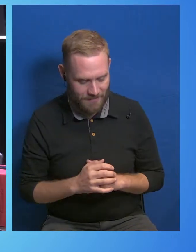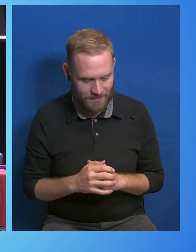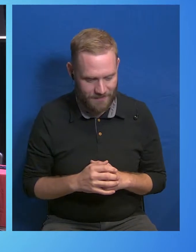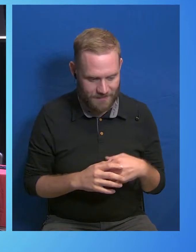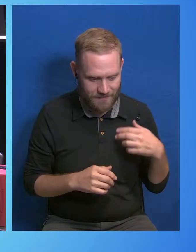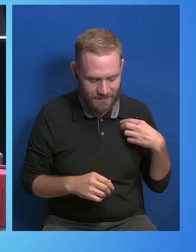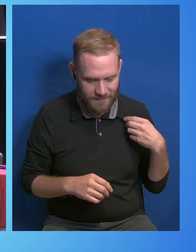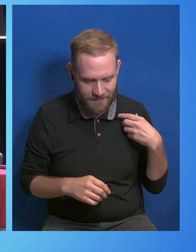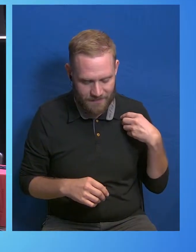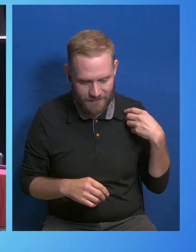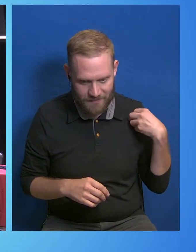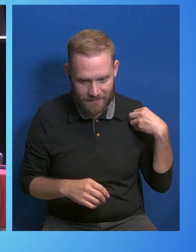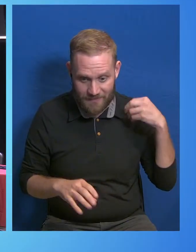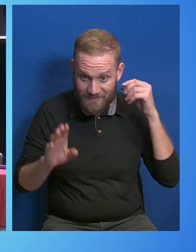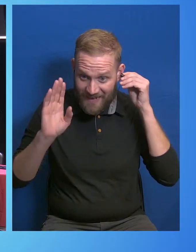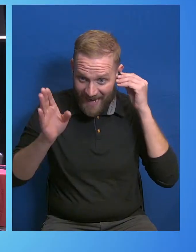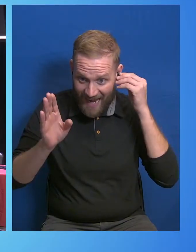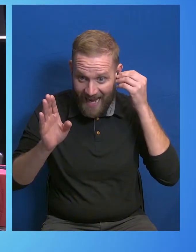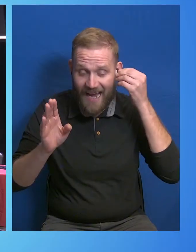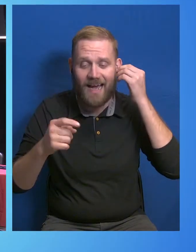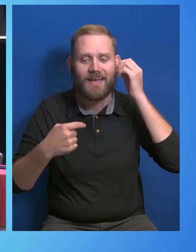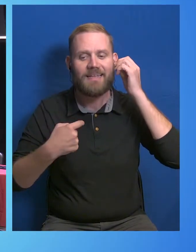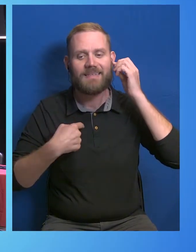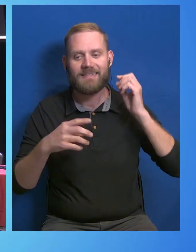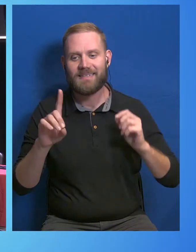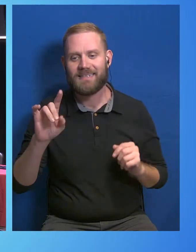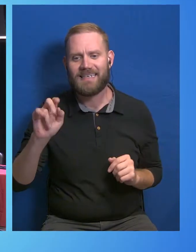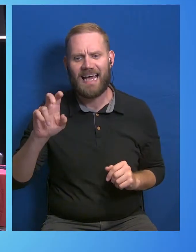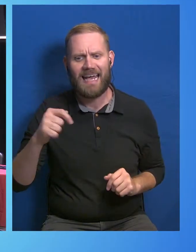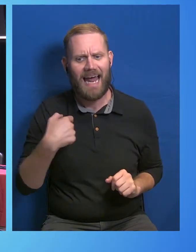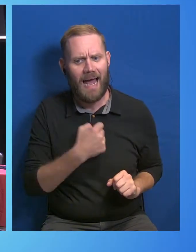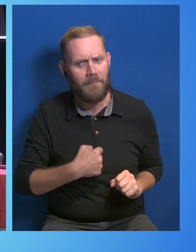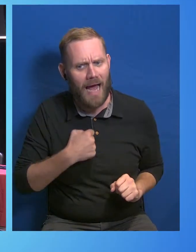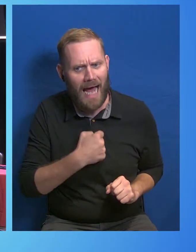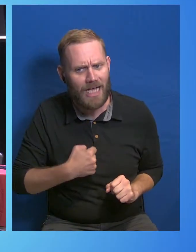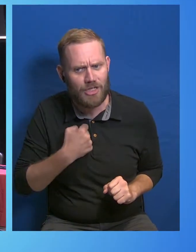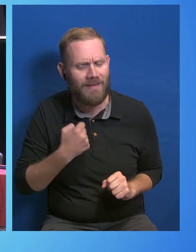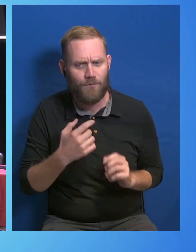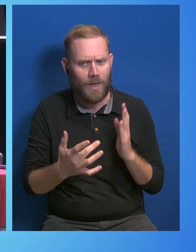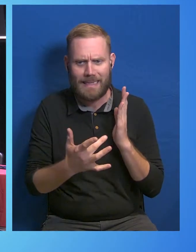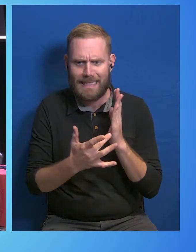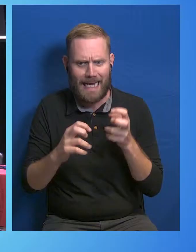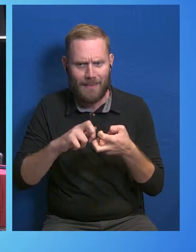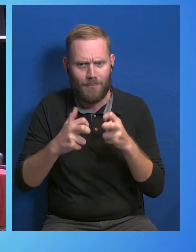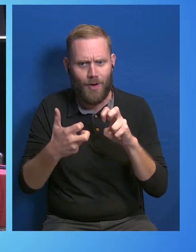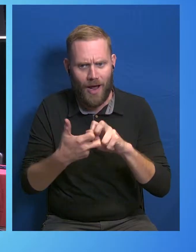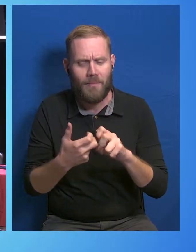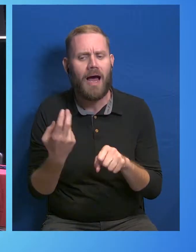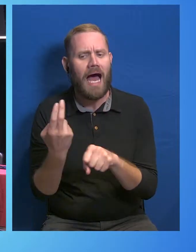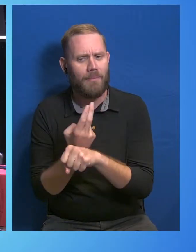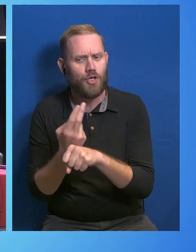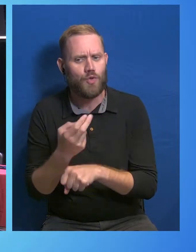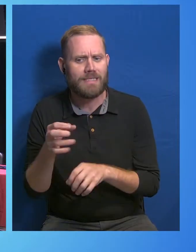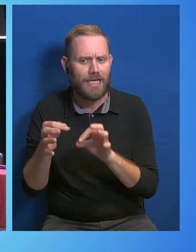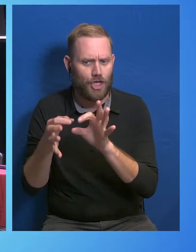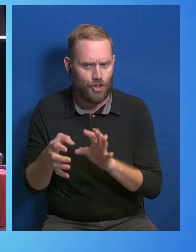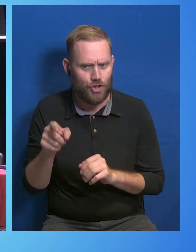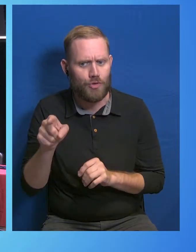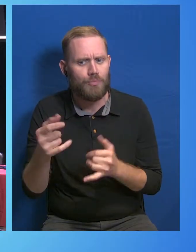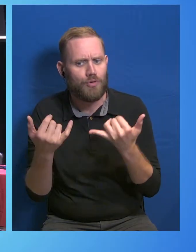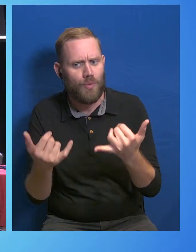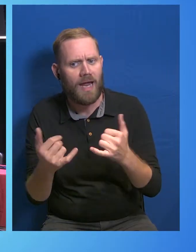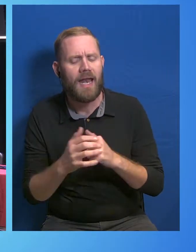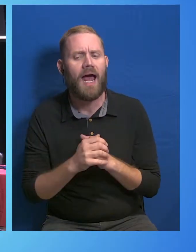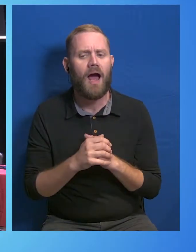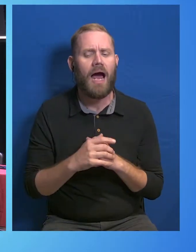Yes. Hi, yes, this is Diana here. Apologies for the sound issues, but I am talking through a sign language interpreter. And